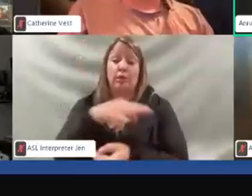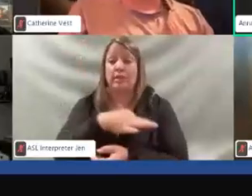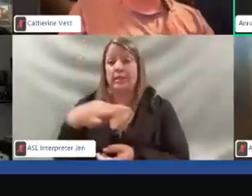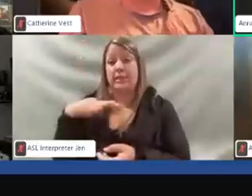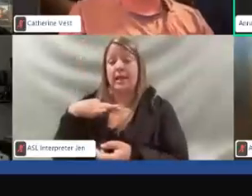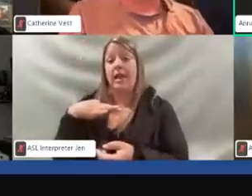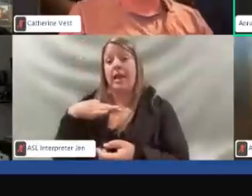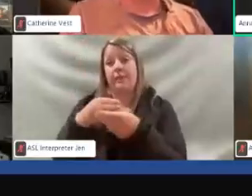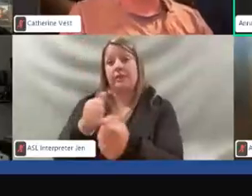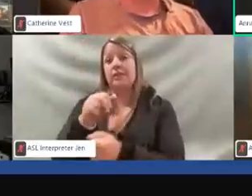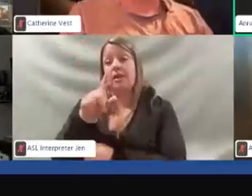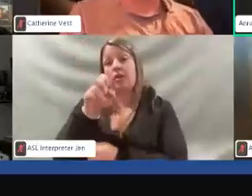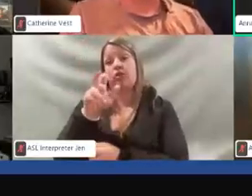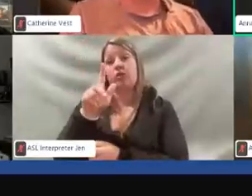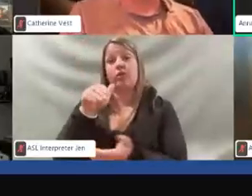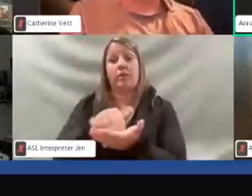are